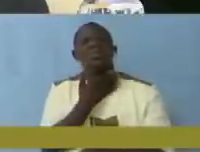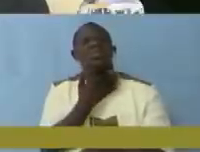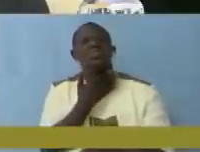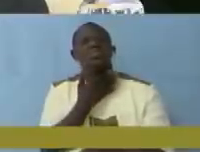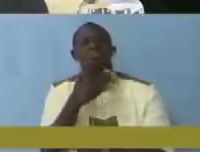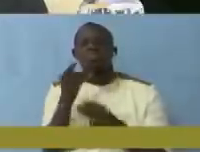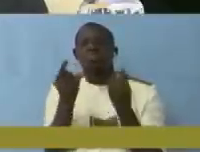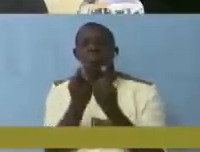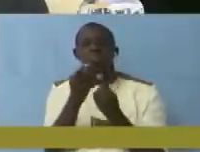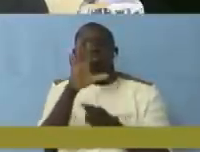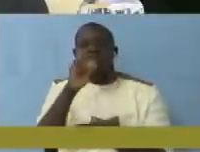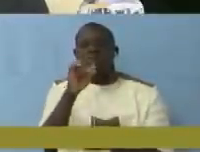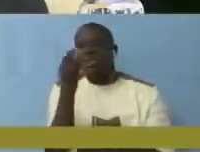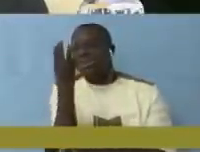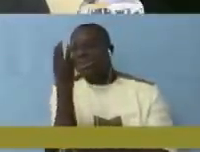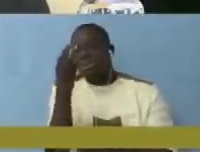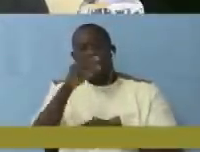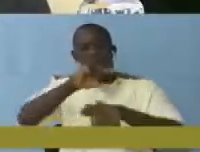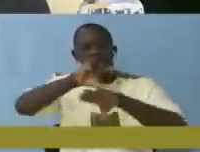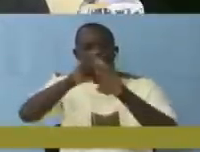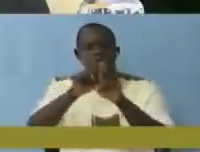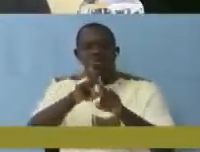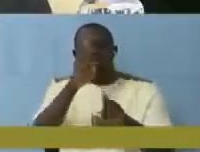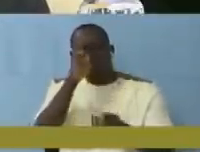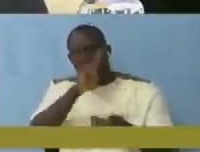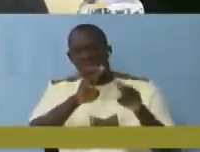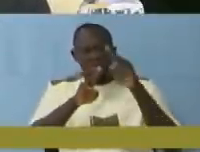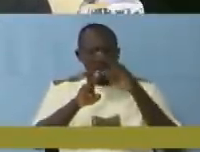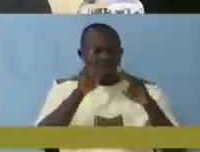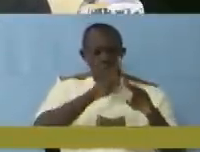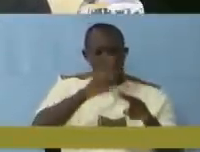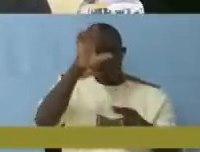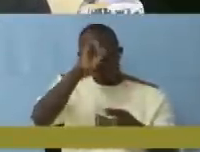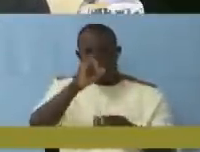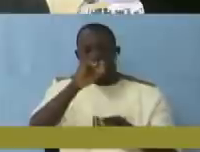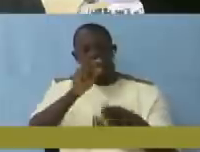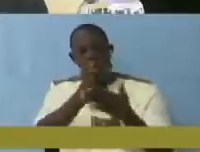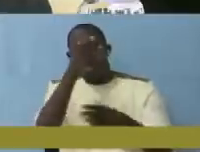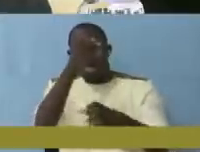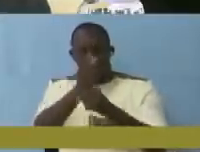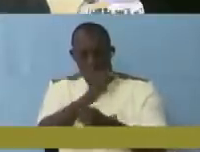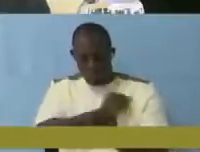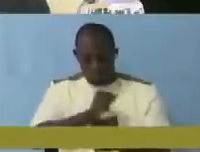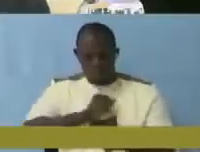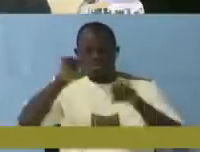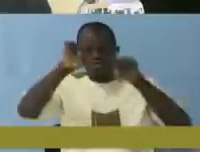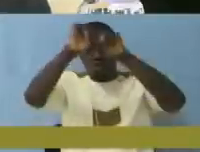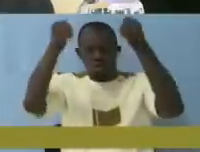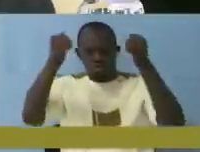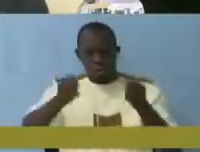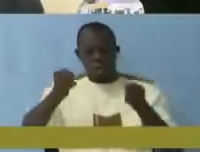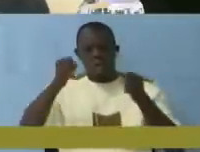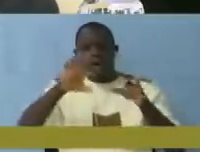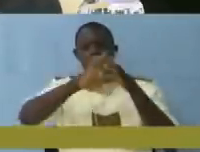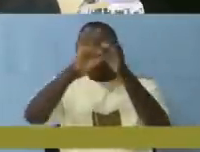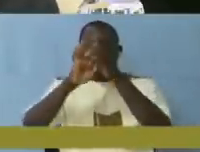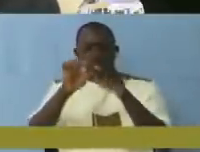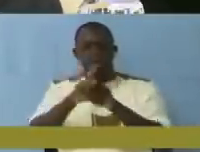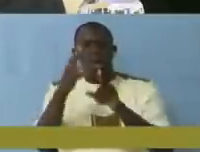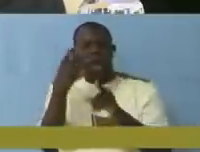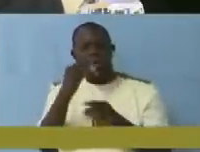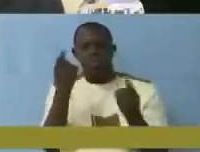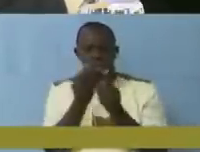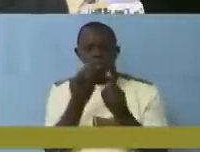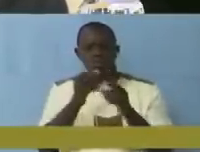minutes, where you struggled to try to understand, to help us understand the structure of the organization, how things